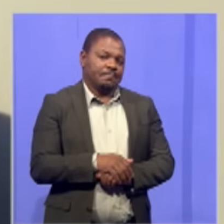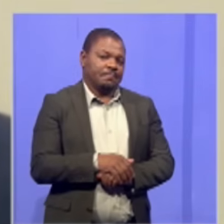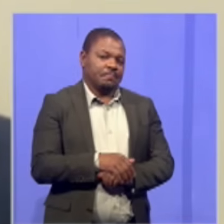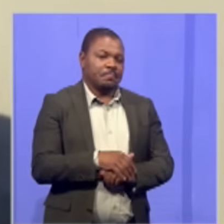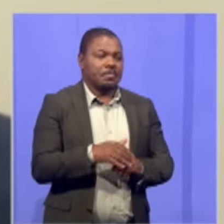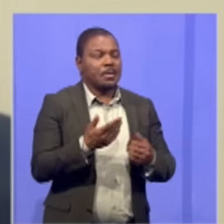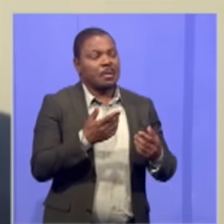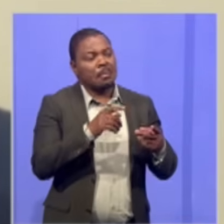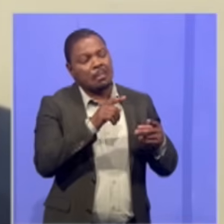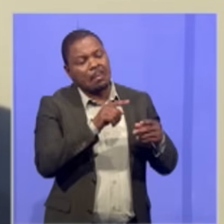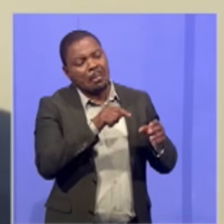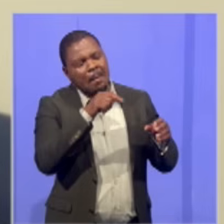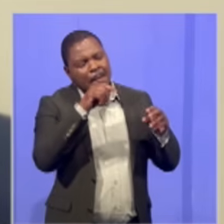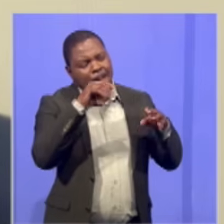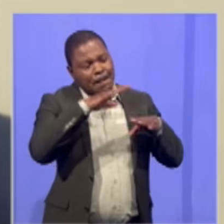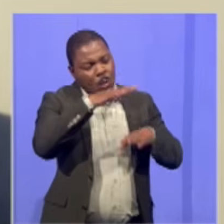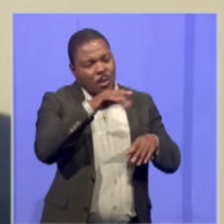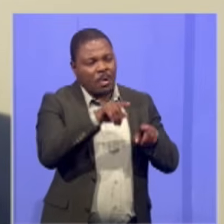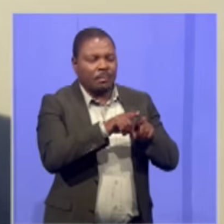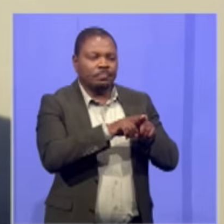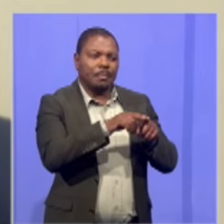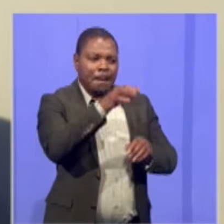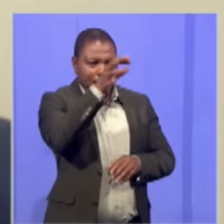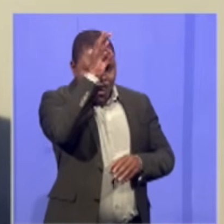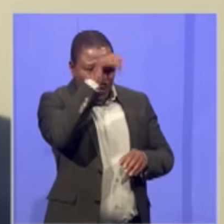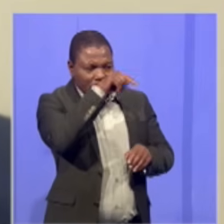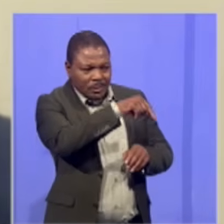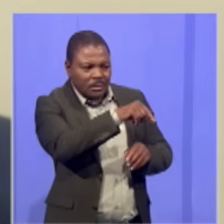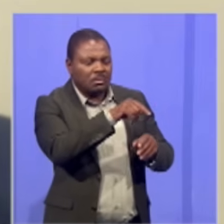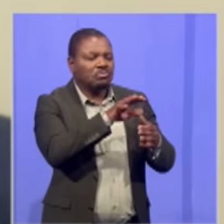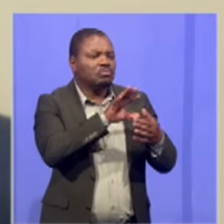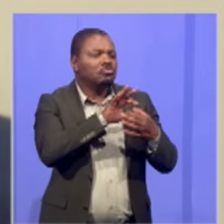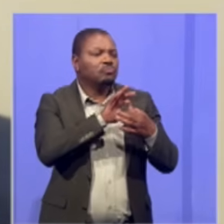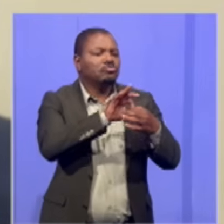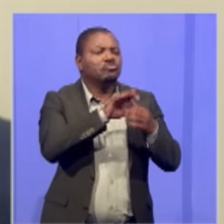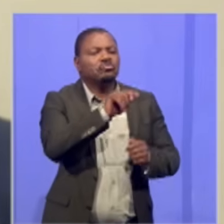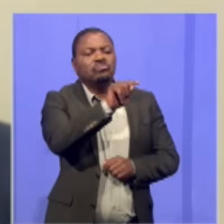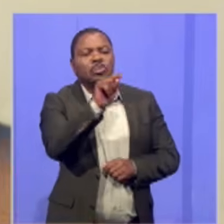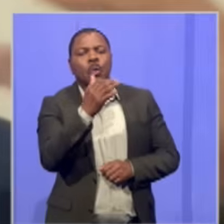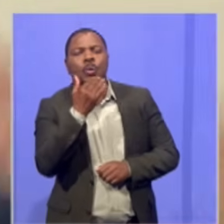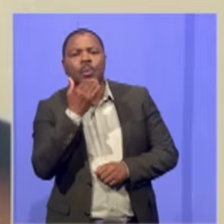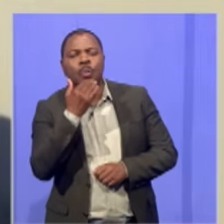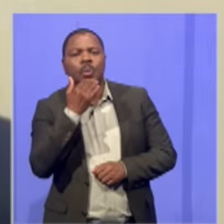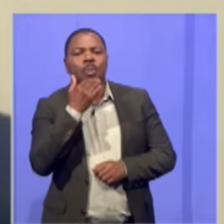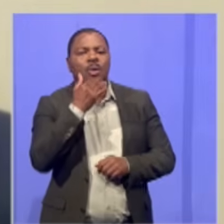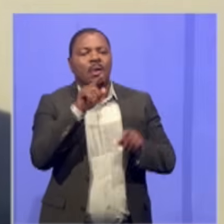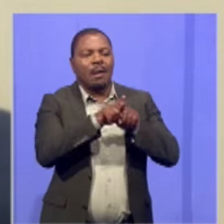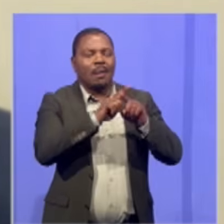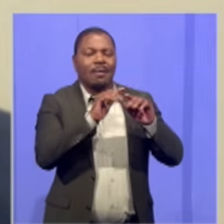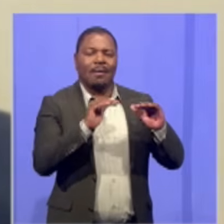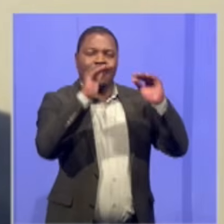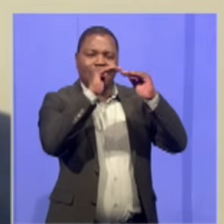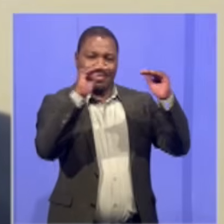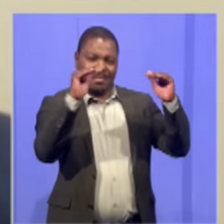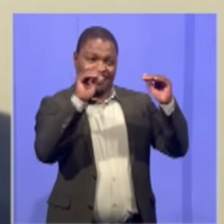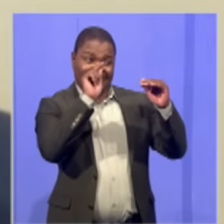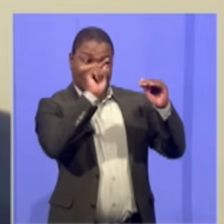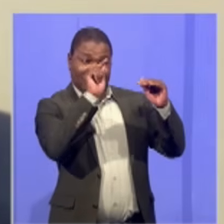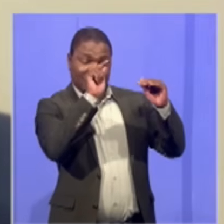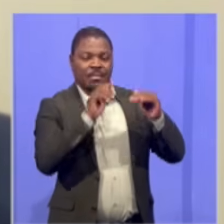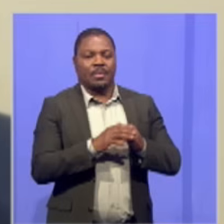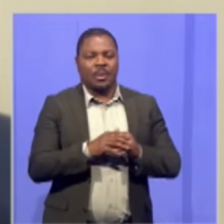hore dikamano tsa maponesa ka mo leng hore ke boemong bo hodimonyana. Re shebile